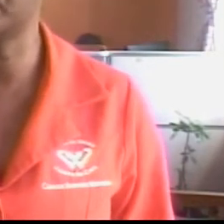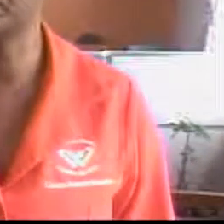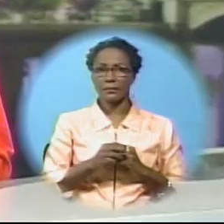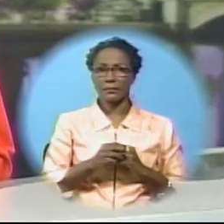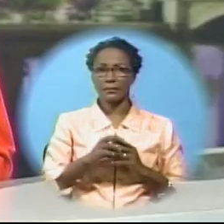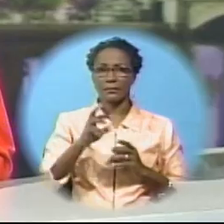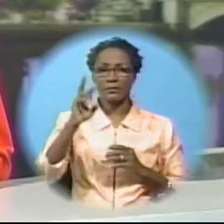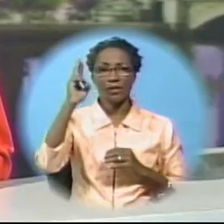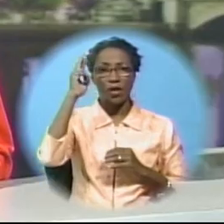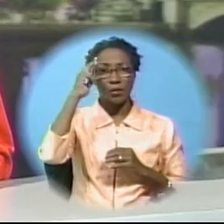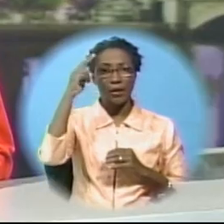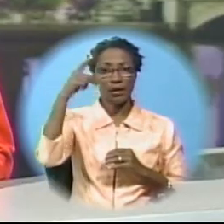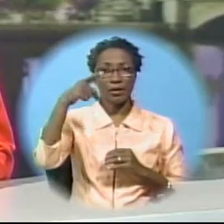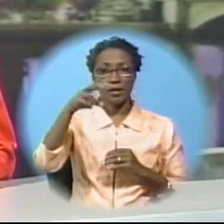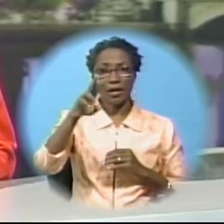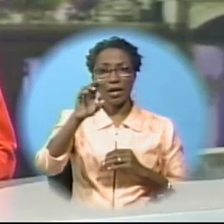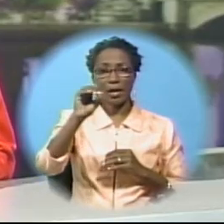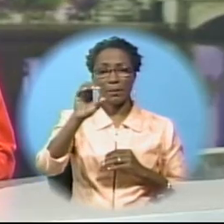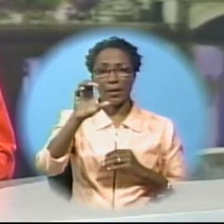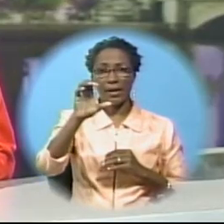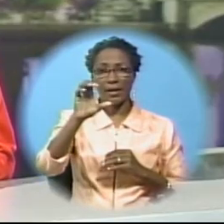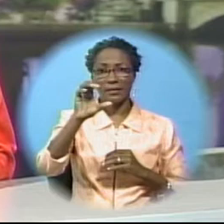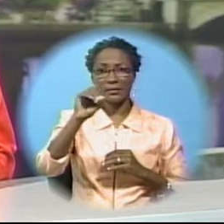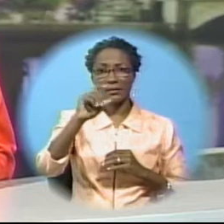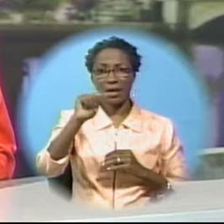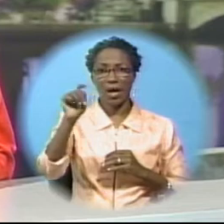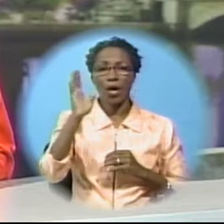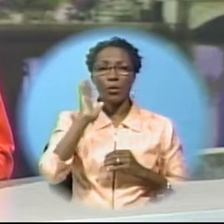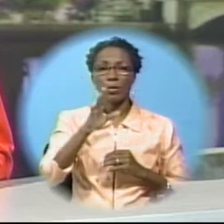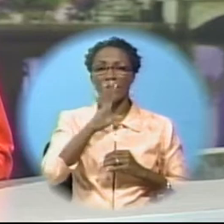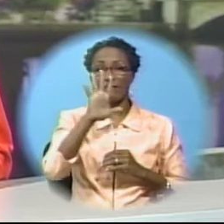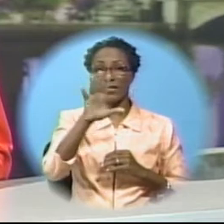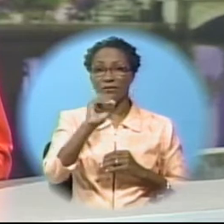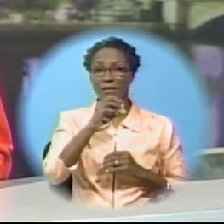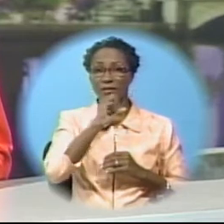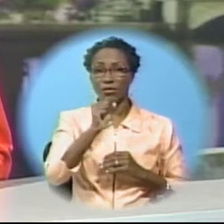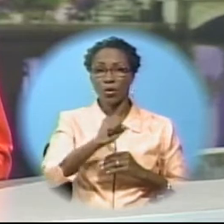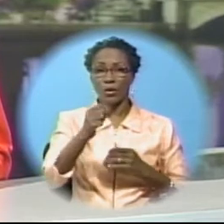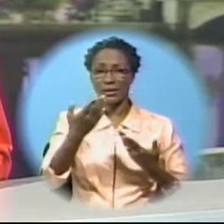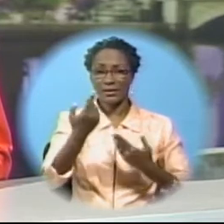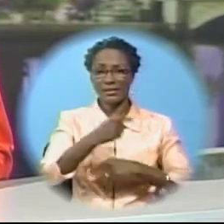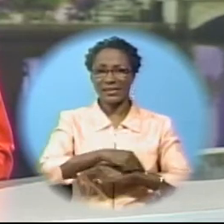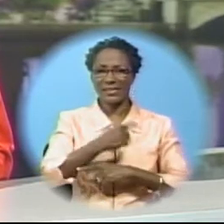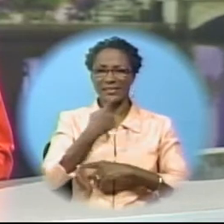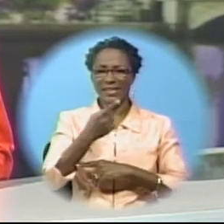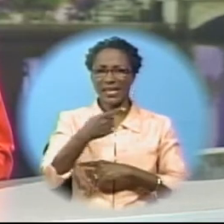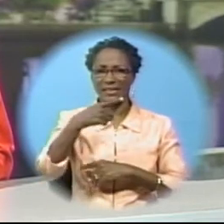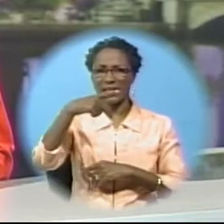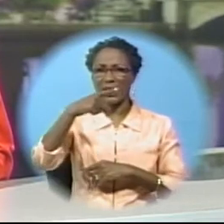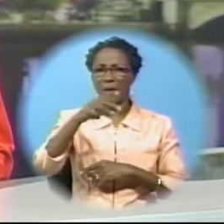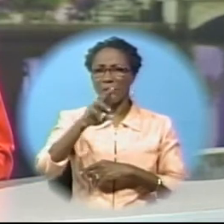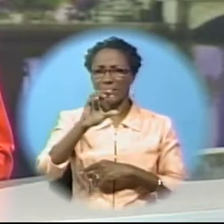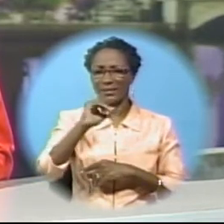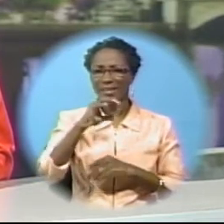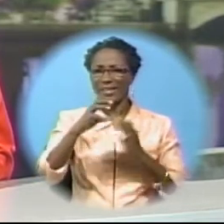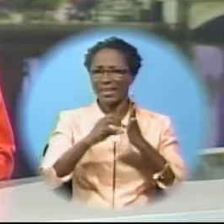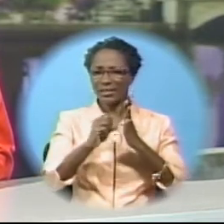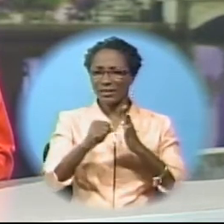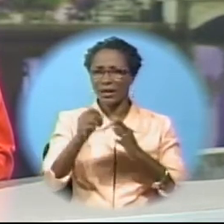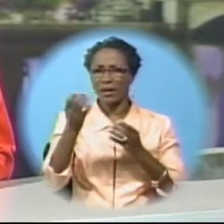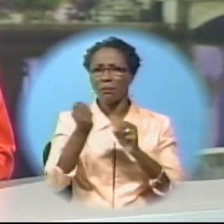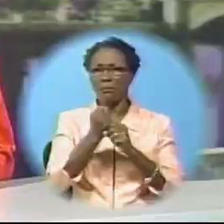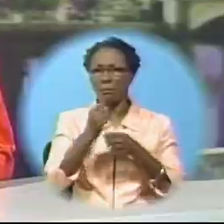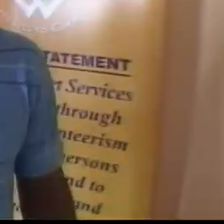accordingly. Ricardo Prescott, who will be 50 this year, says the high prevalence of the condition made him want to know his